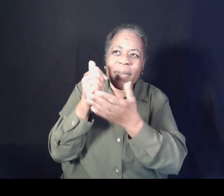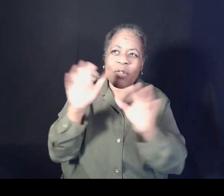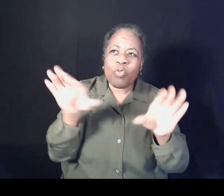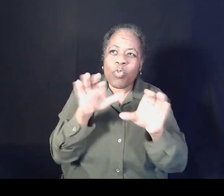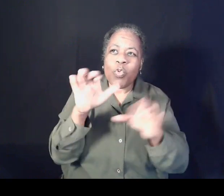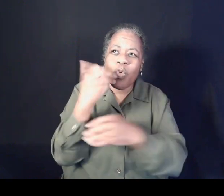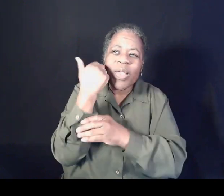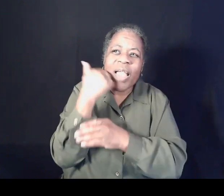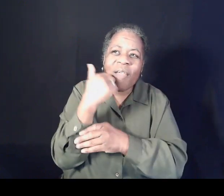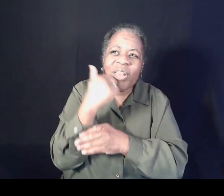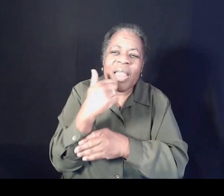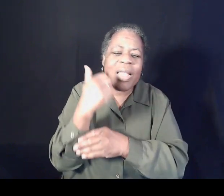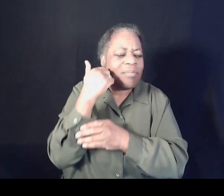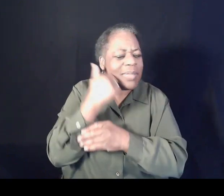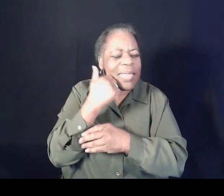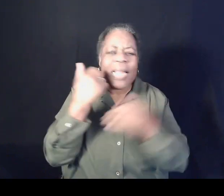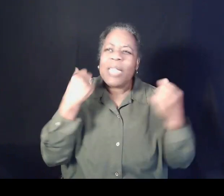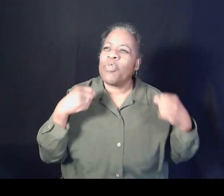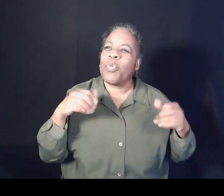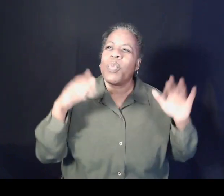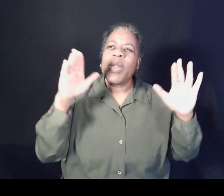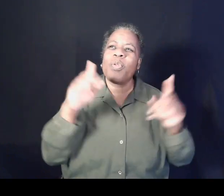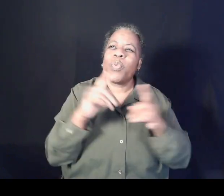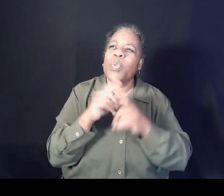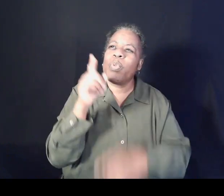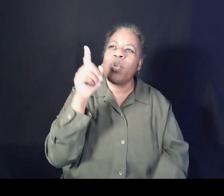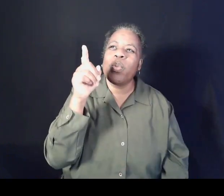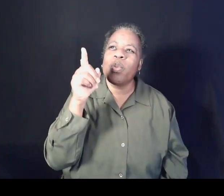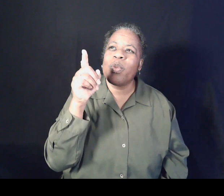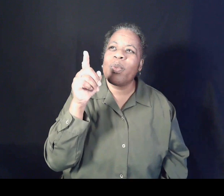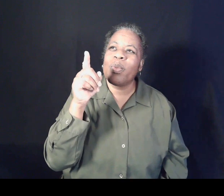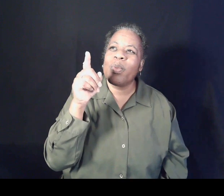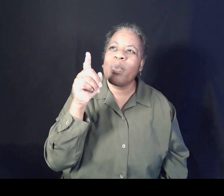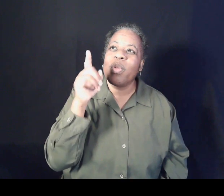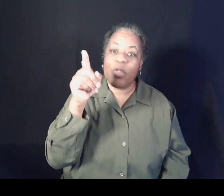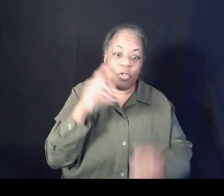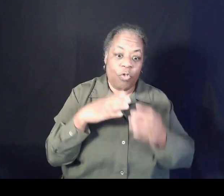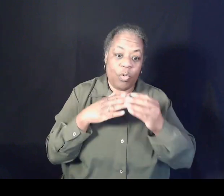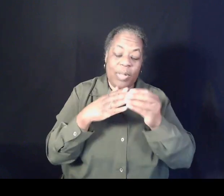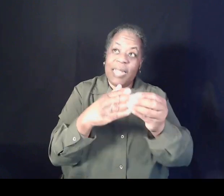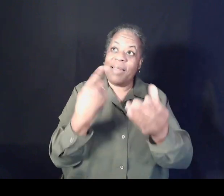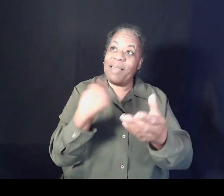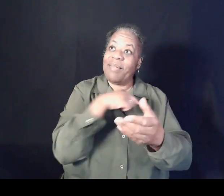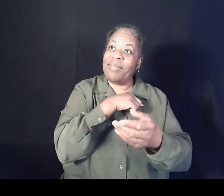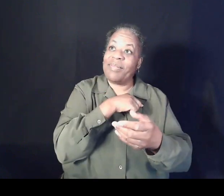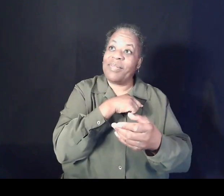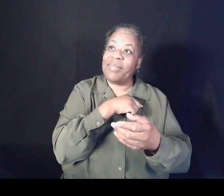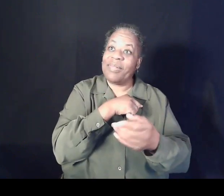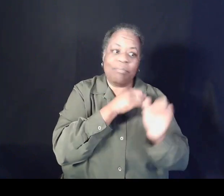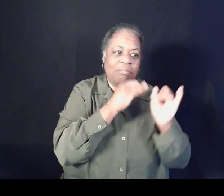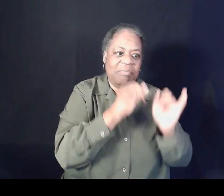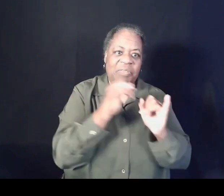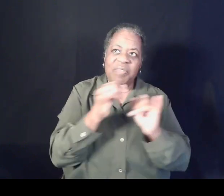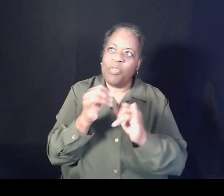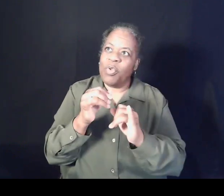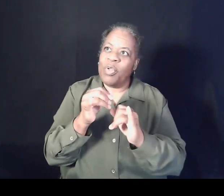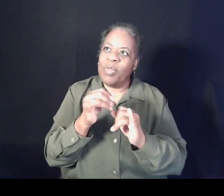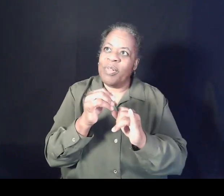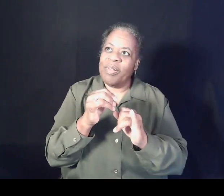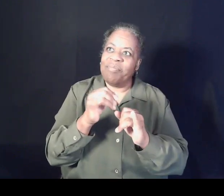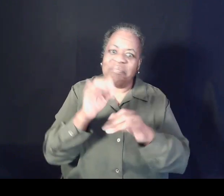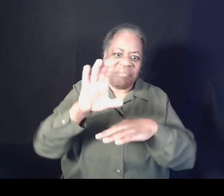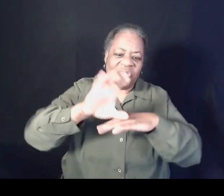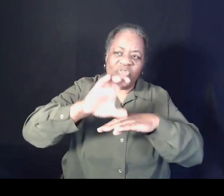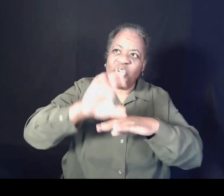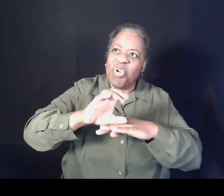have a daily surrender to you. And so may you lead us, Lord, as individuals, and may you lead us as a church